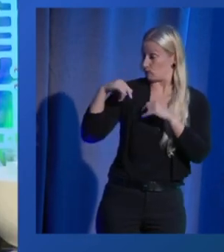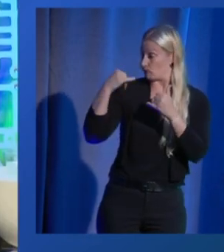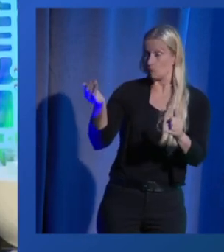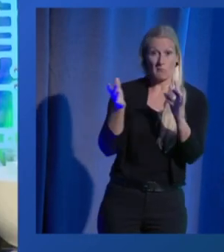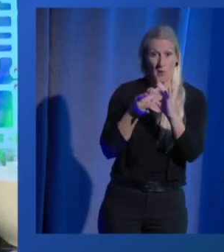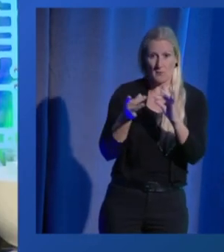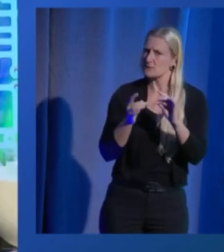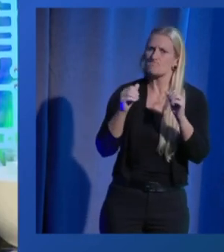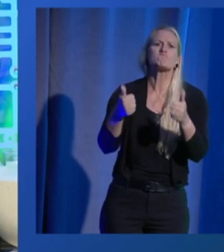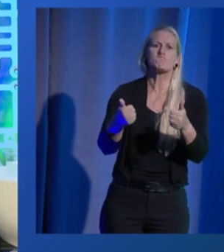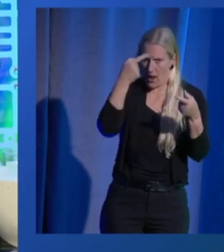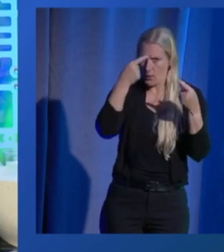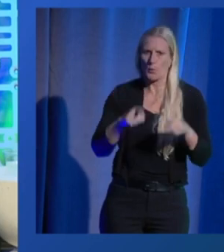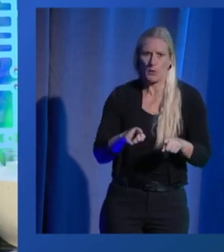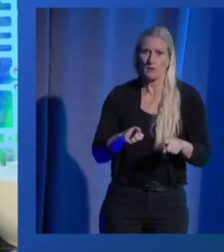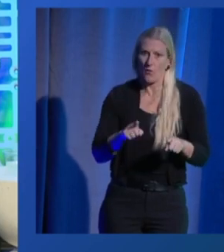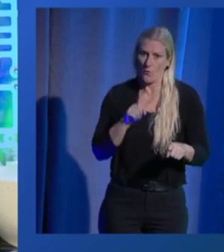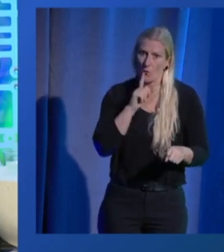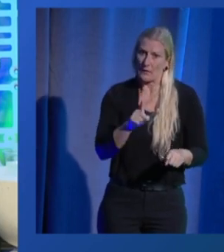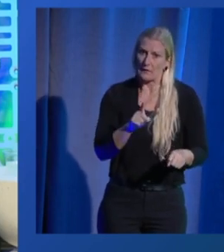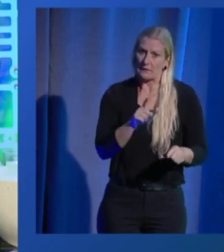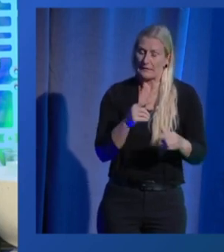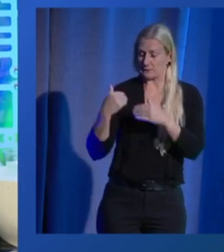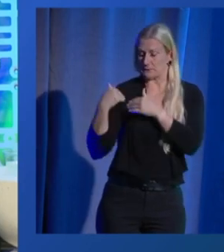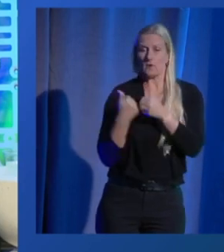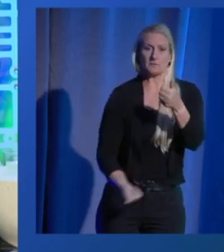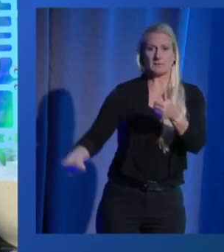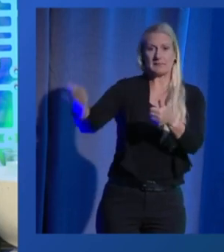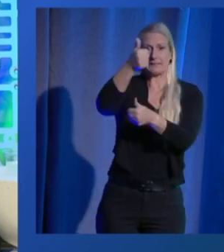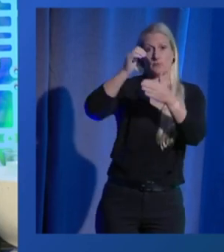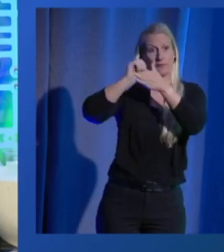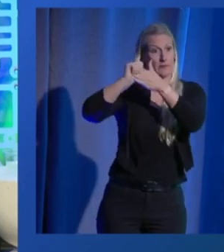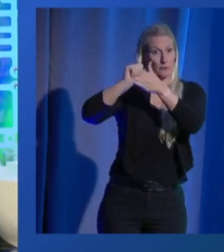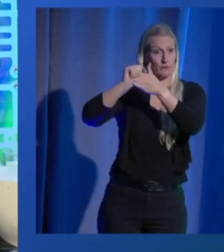ultimately it is the responsibility of Sor leadership